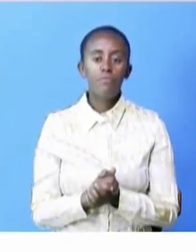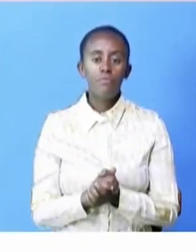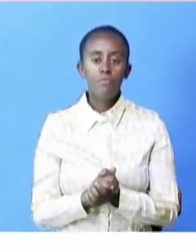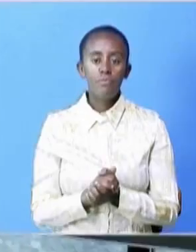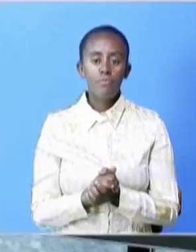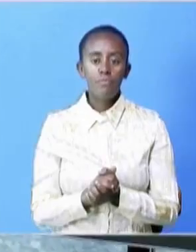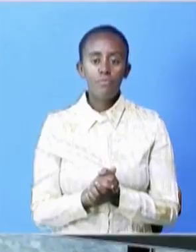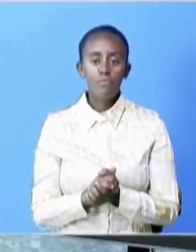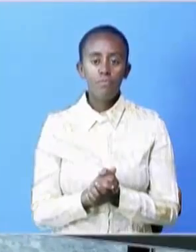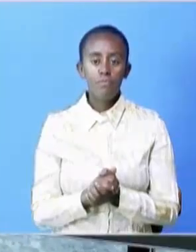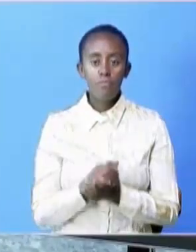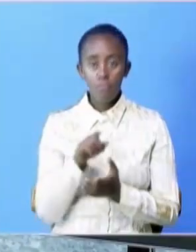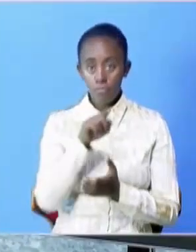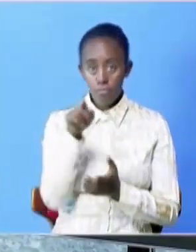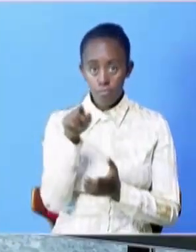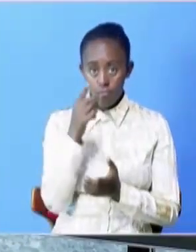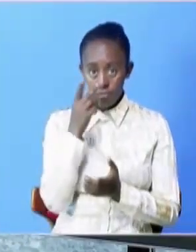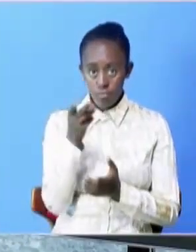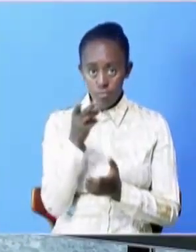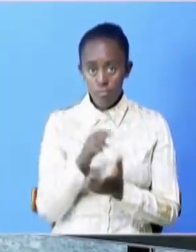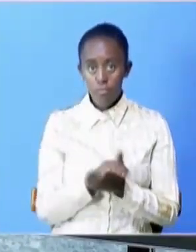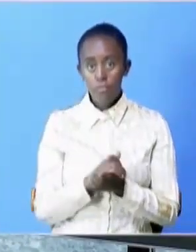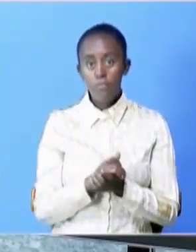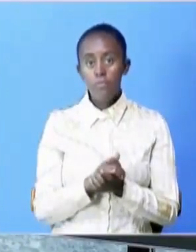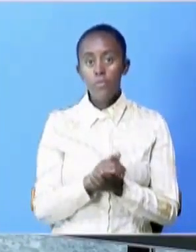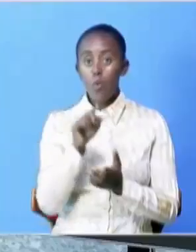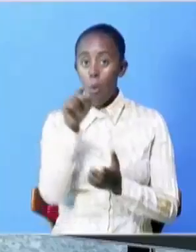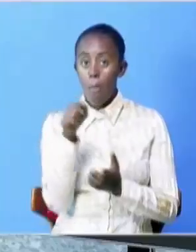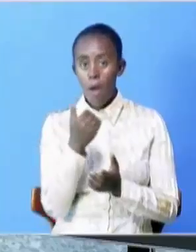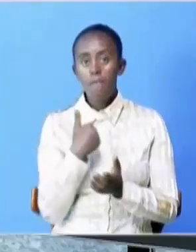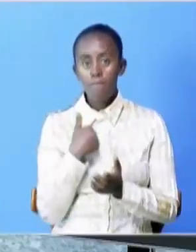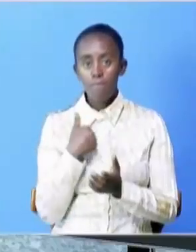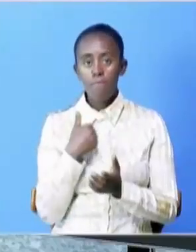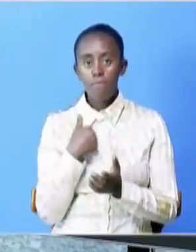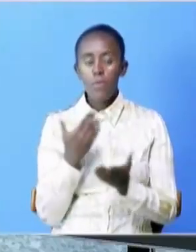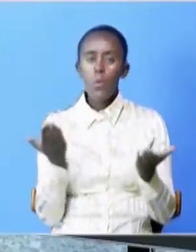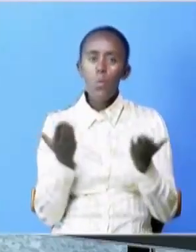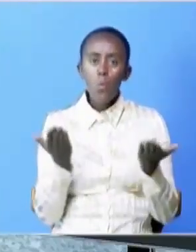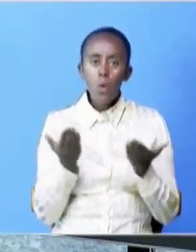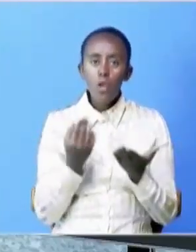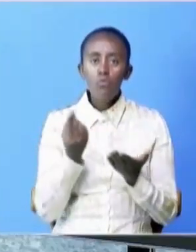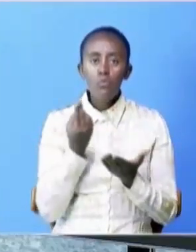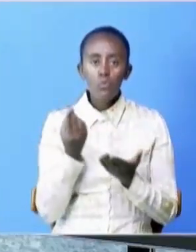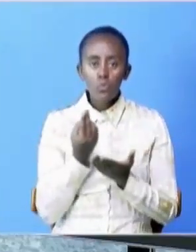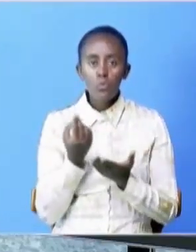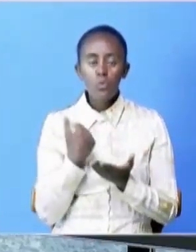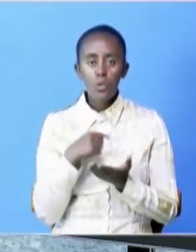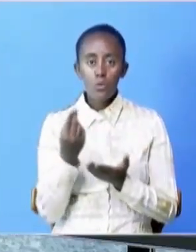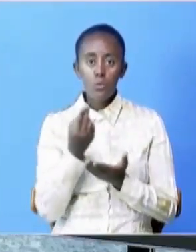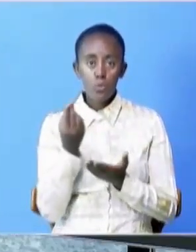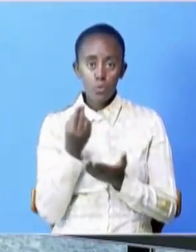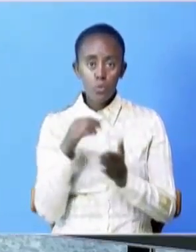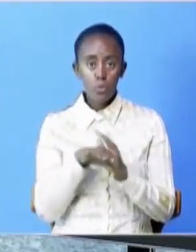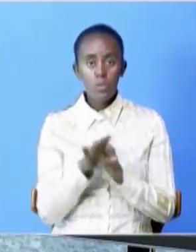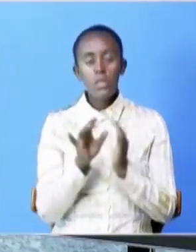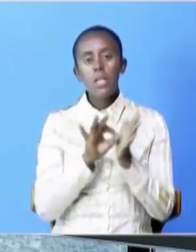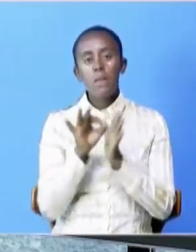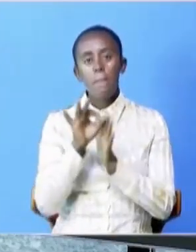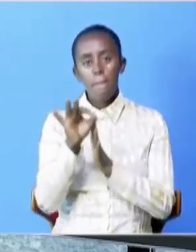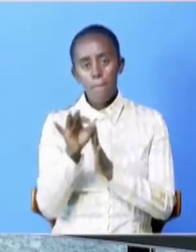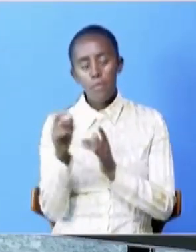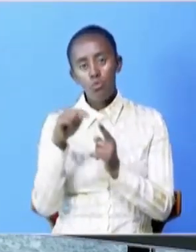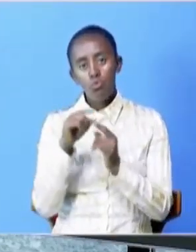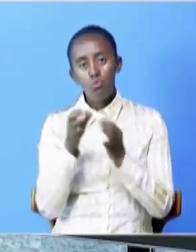If I say this, I have used comma here. Where did I use it? I used it in the number.